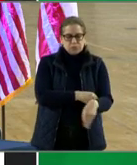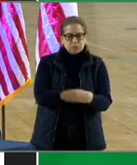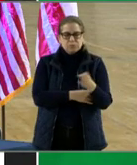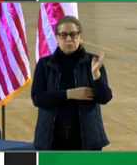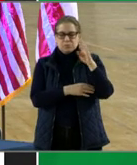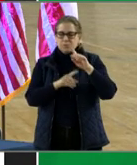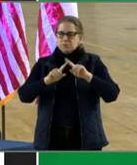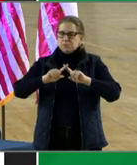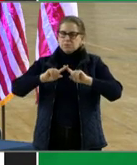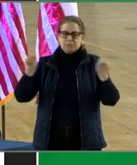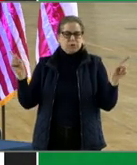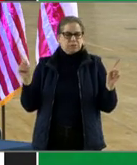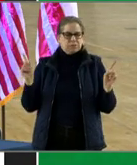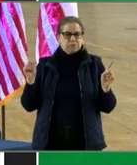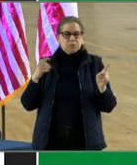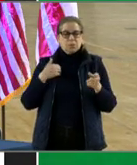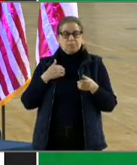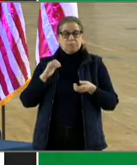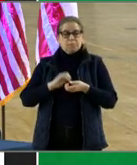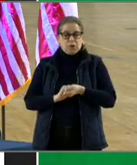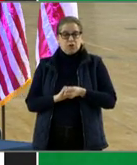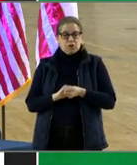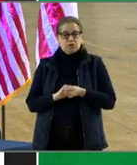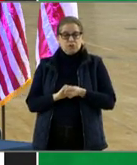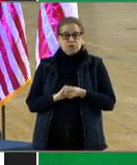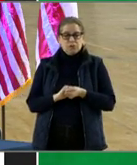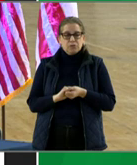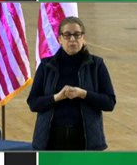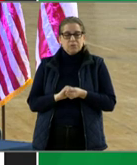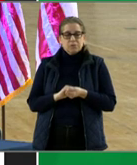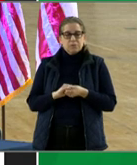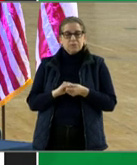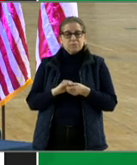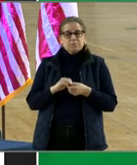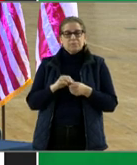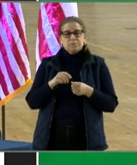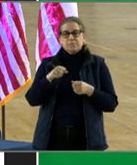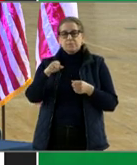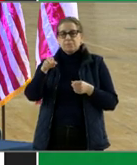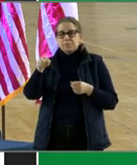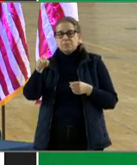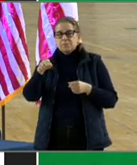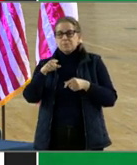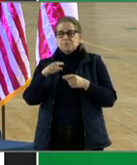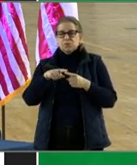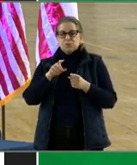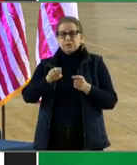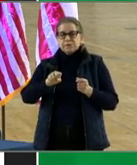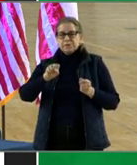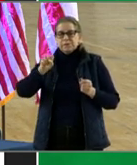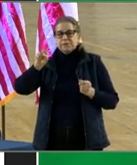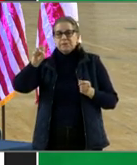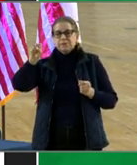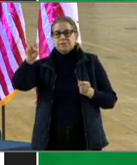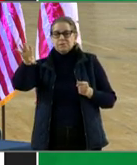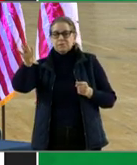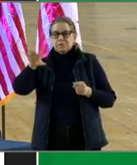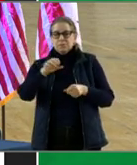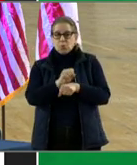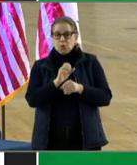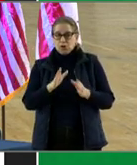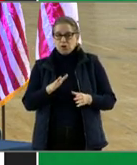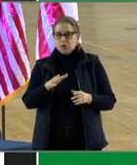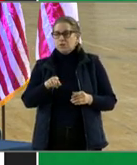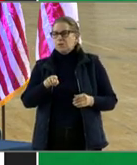them to redeploy their efforts to being staff who are available to work in our alternate care facilities.